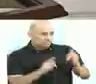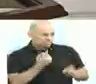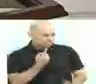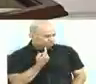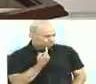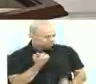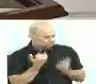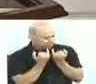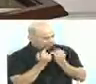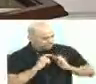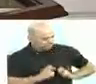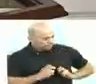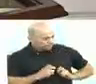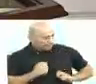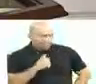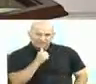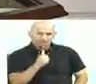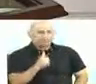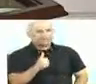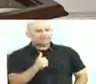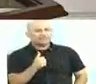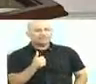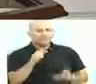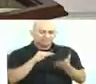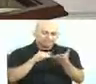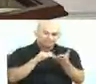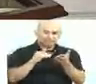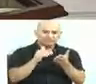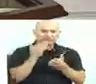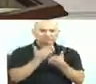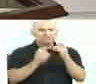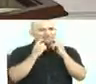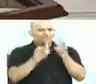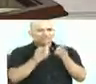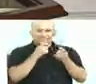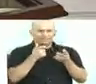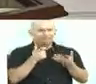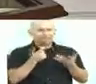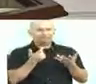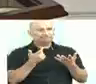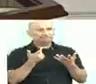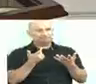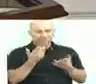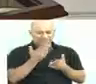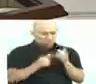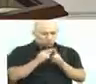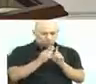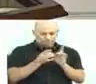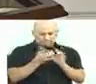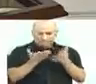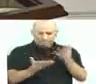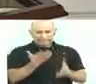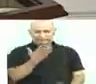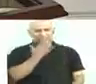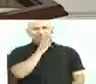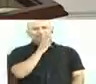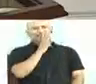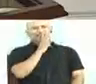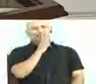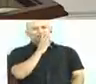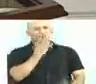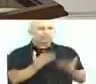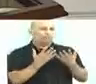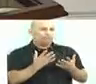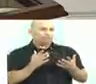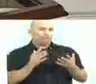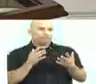Am I unrepentant of some sin? Some word that I might have spoken, that I